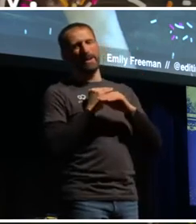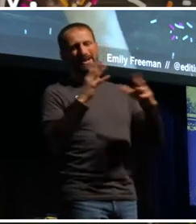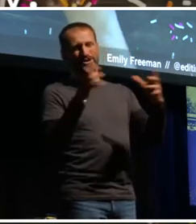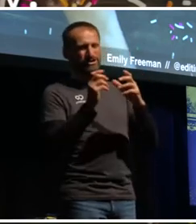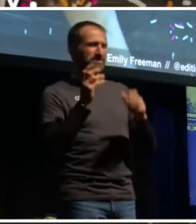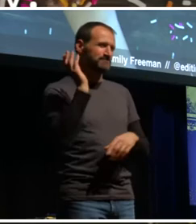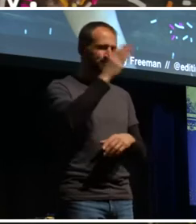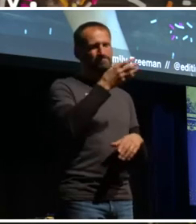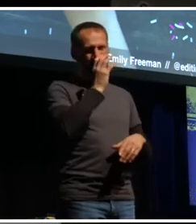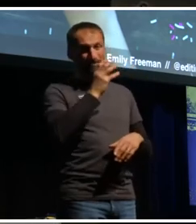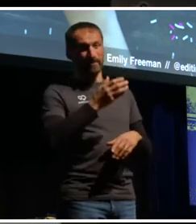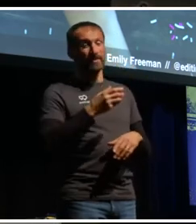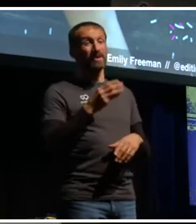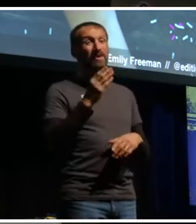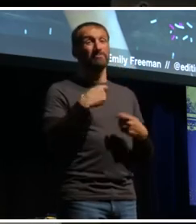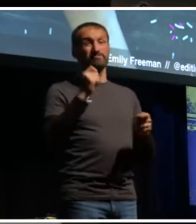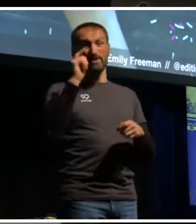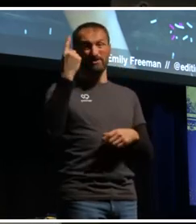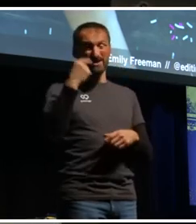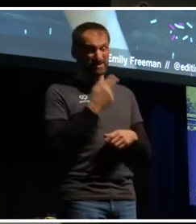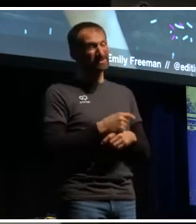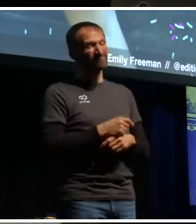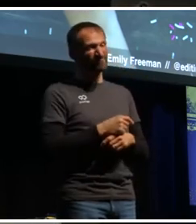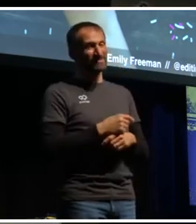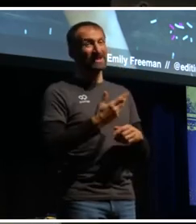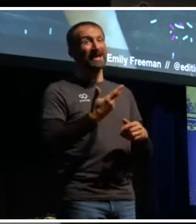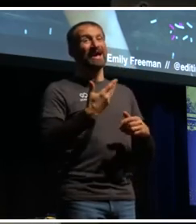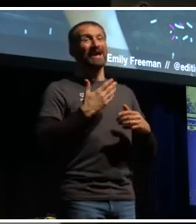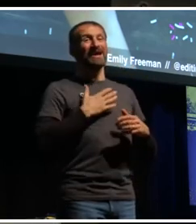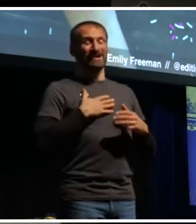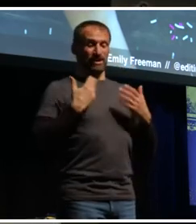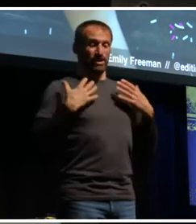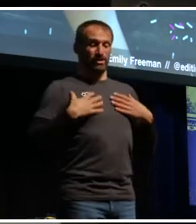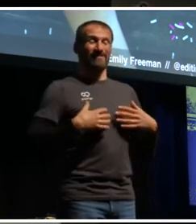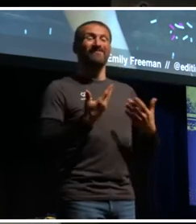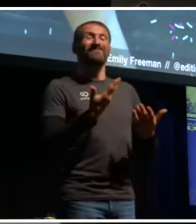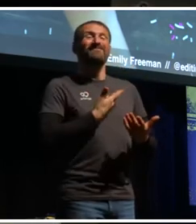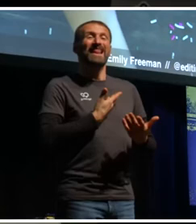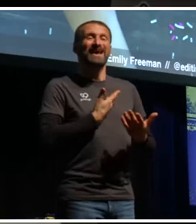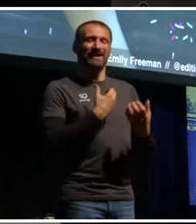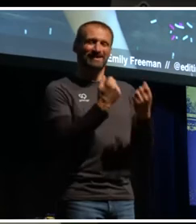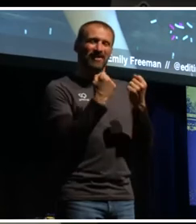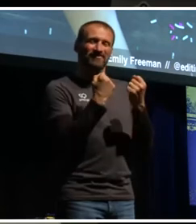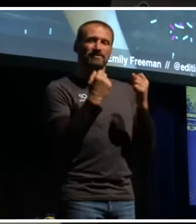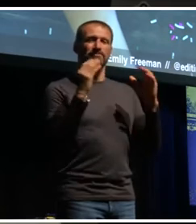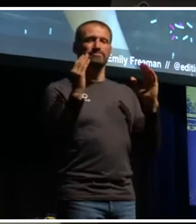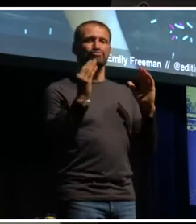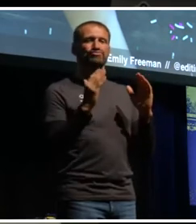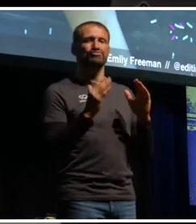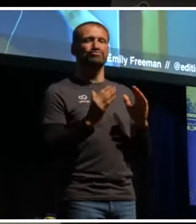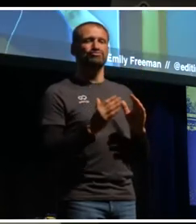found that willpower tends to disintegrate as the day goes on, especially if someone has experienced a stressful or demanding